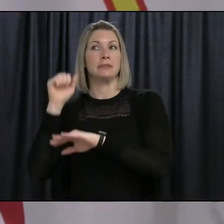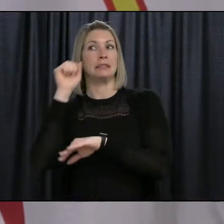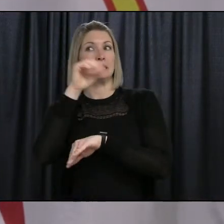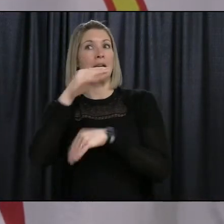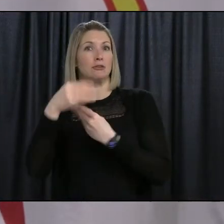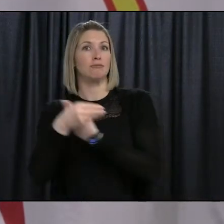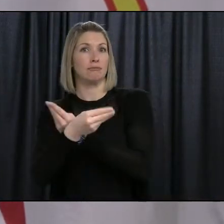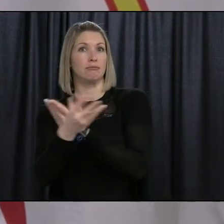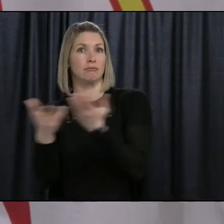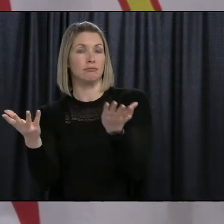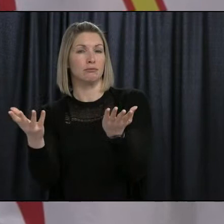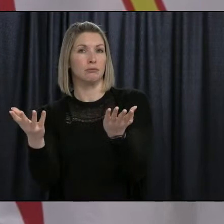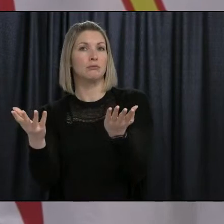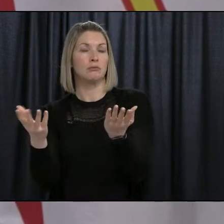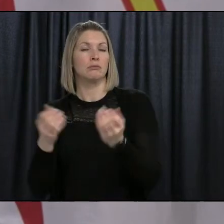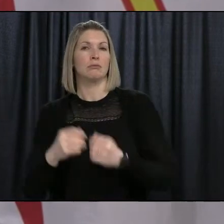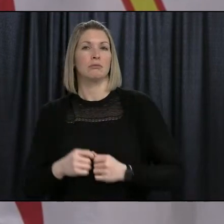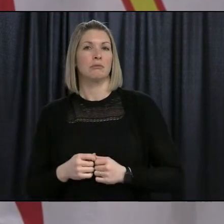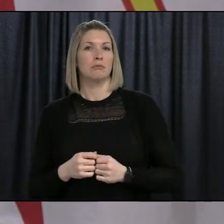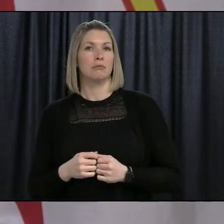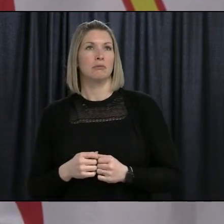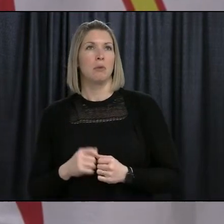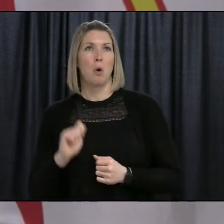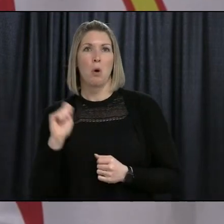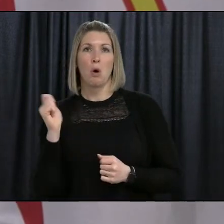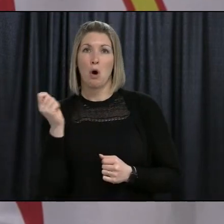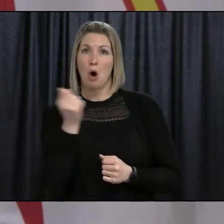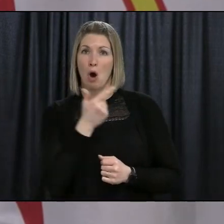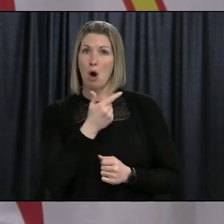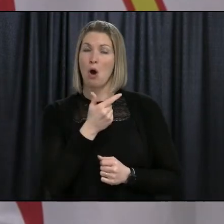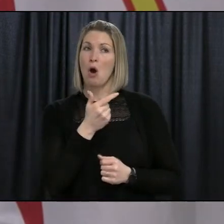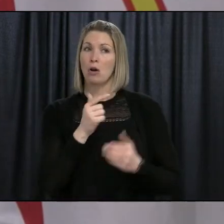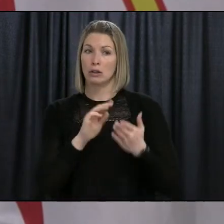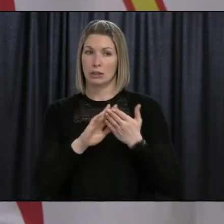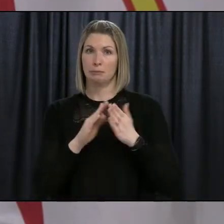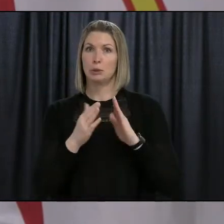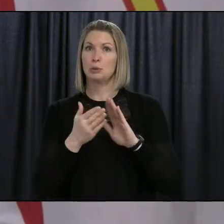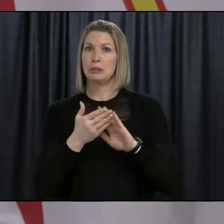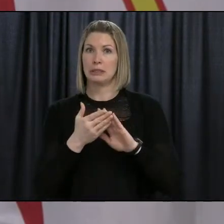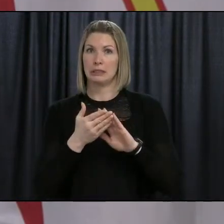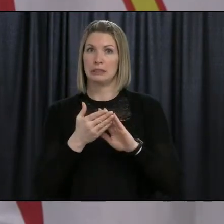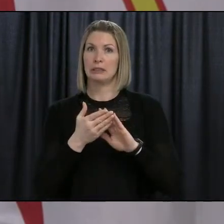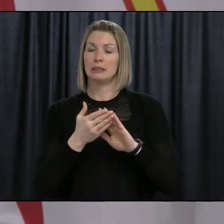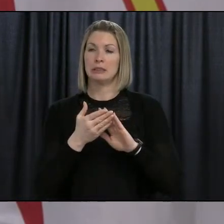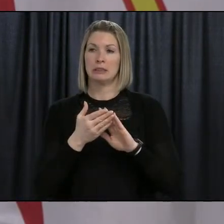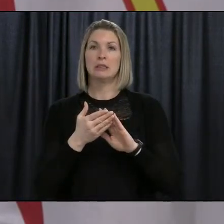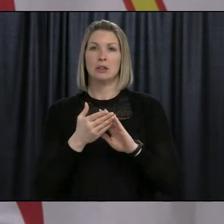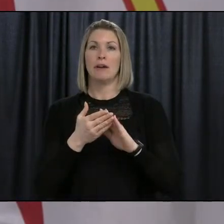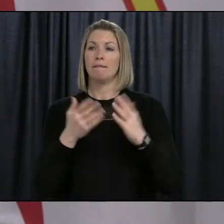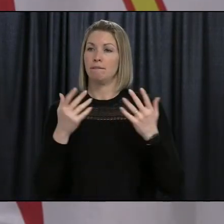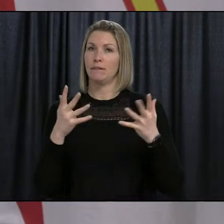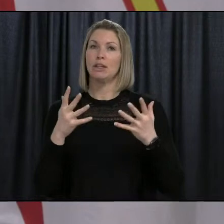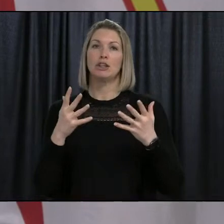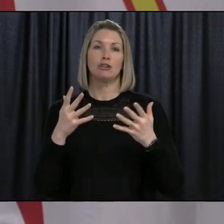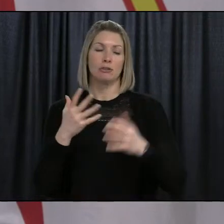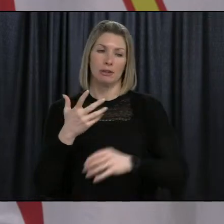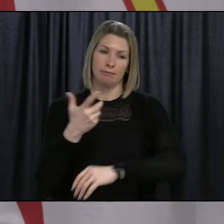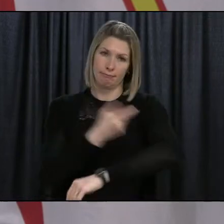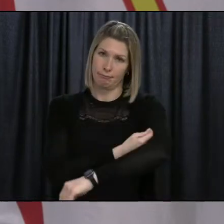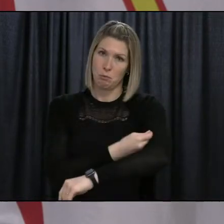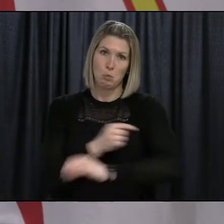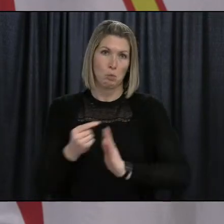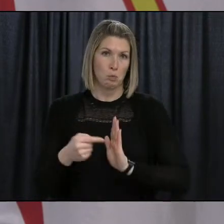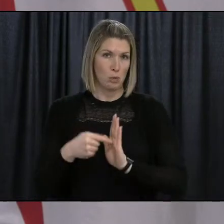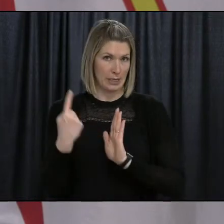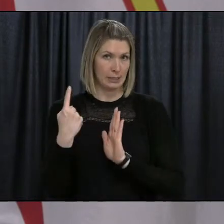have received at least one dose. All the communities identified for phase 1 have received one dose, and we certainly